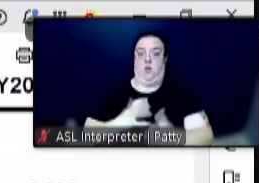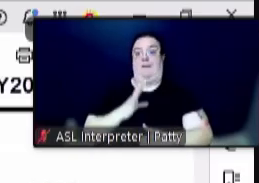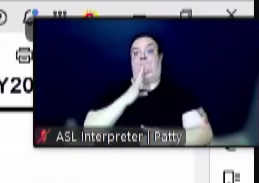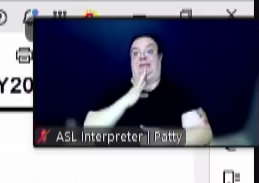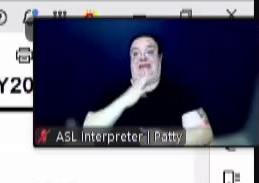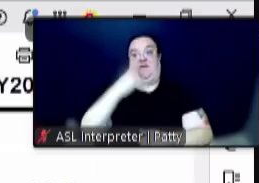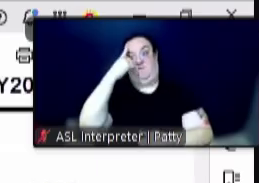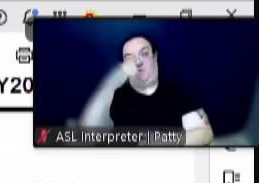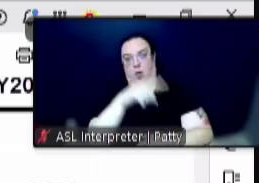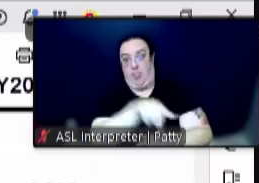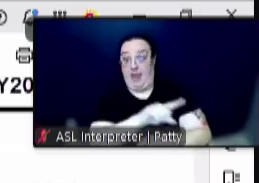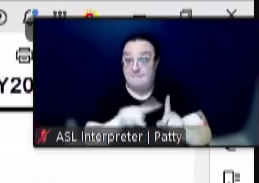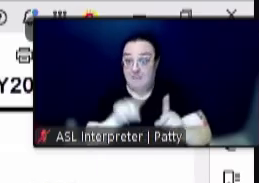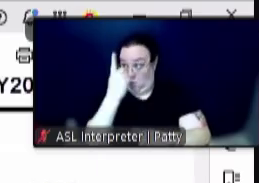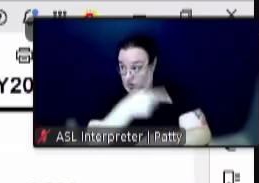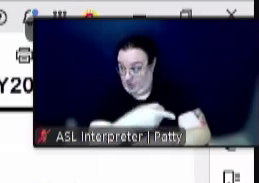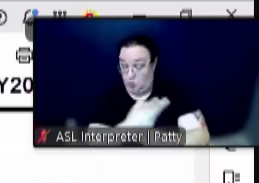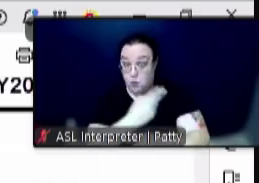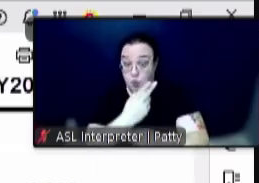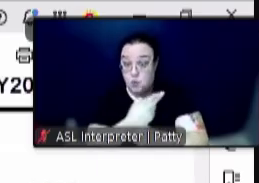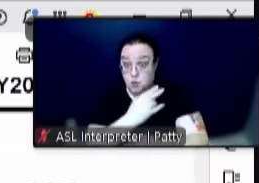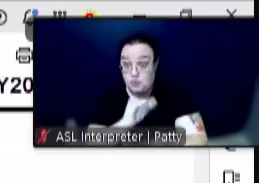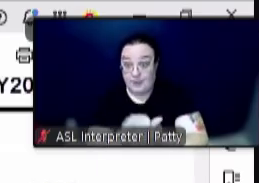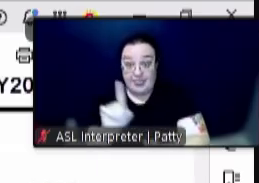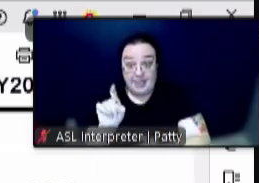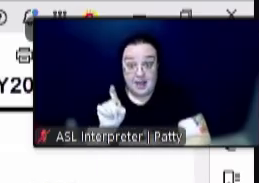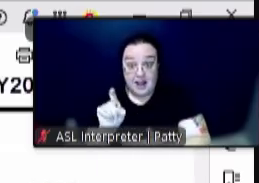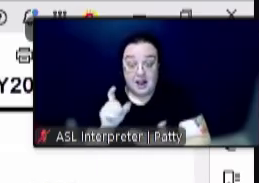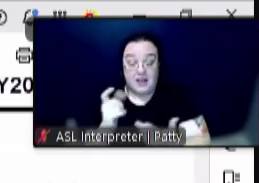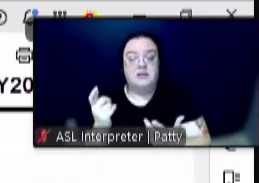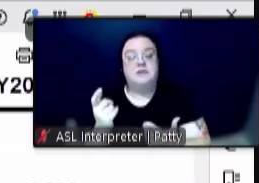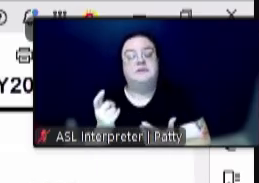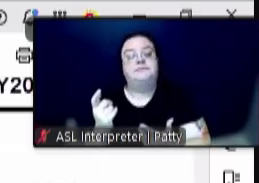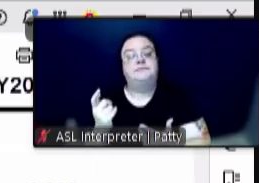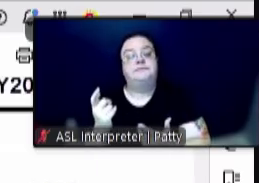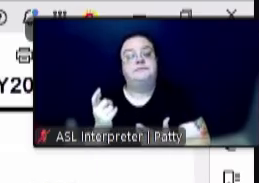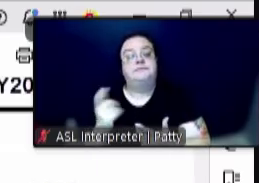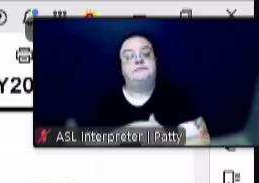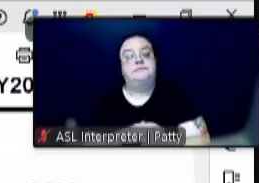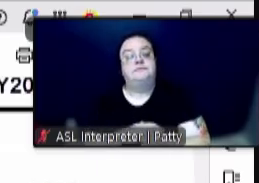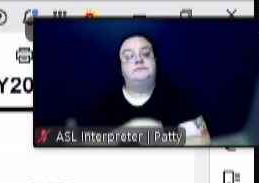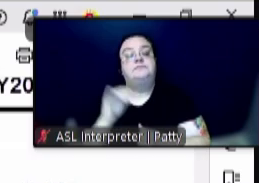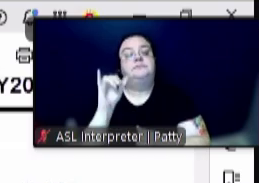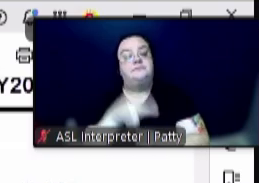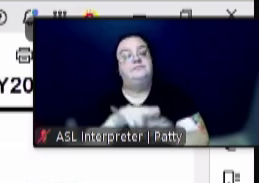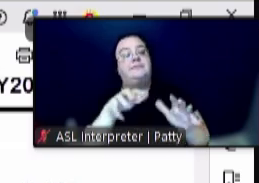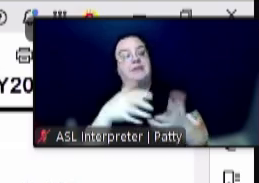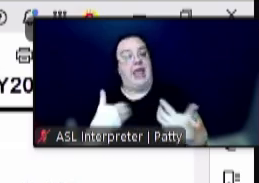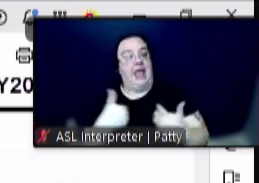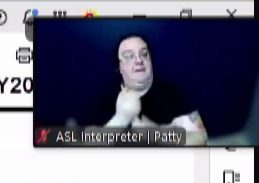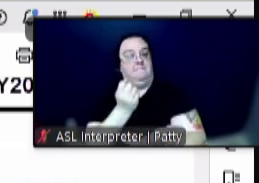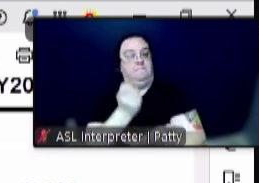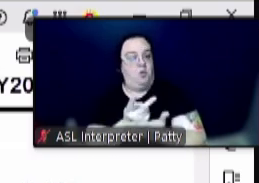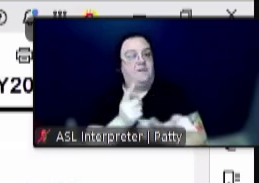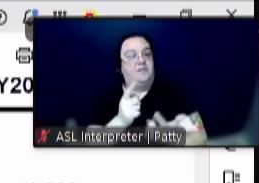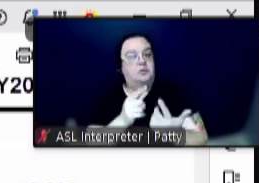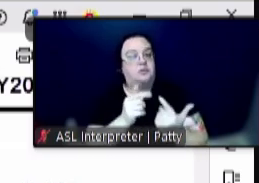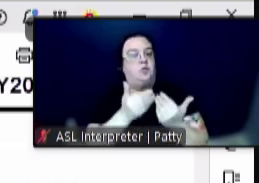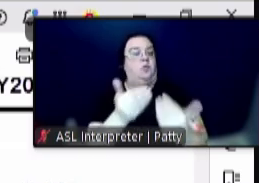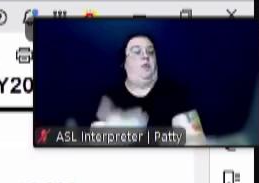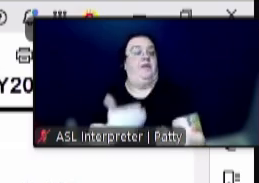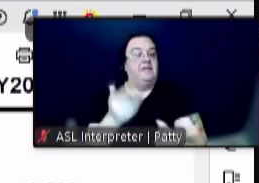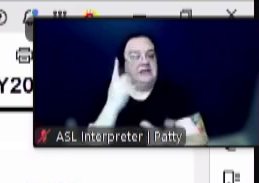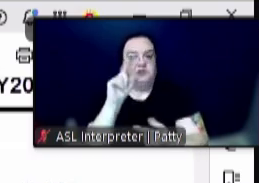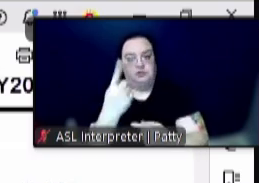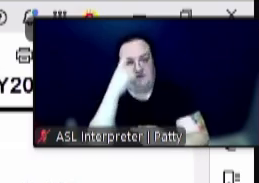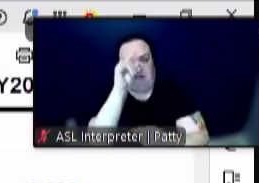are they using that? well, that entity has the approval to move forward with it, and it's just for that line